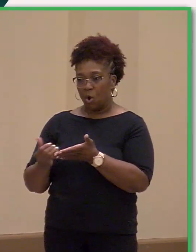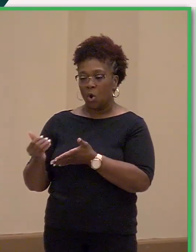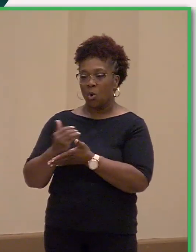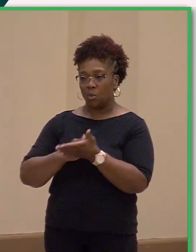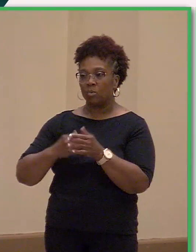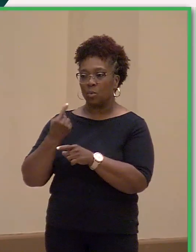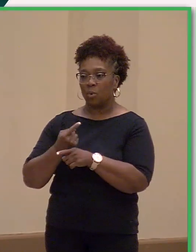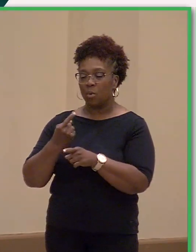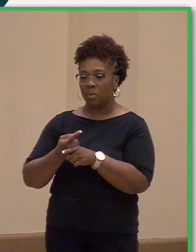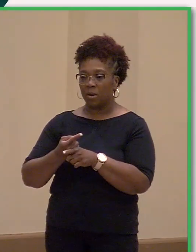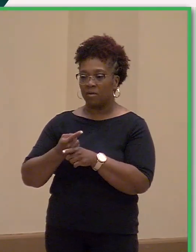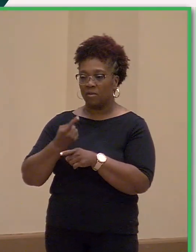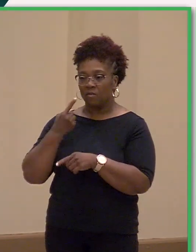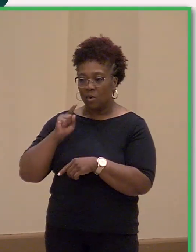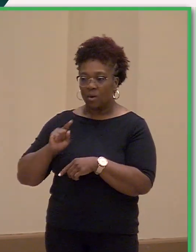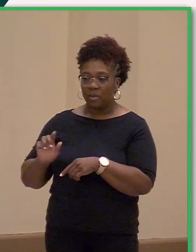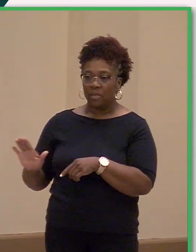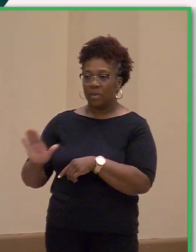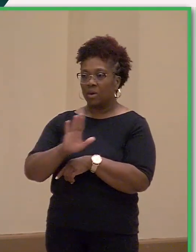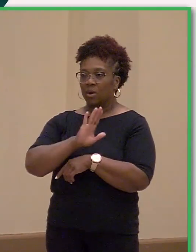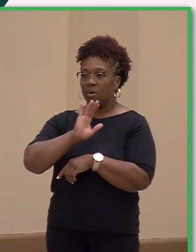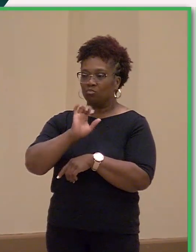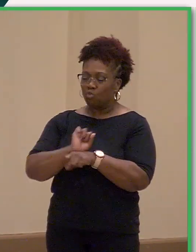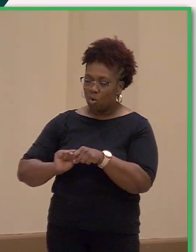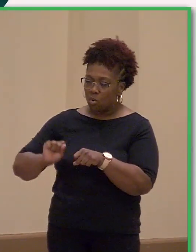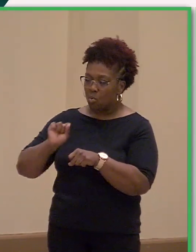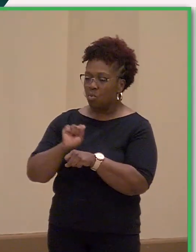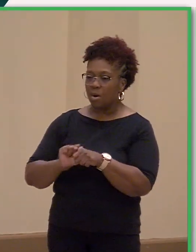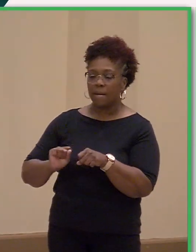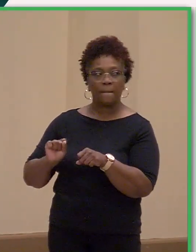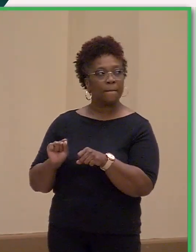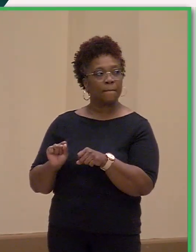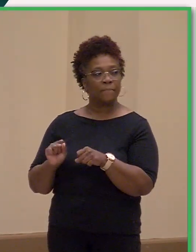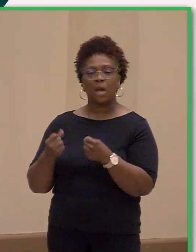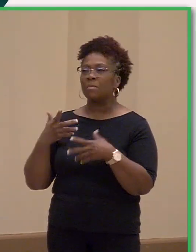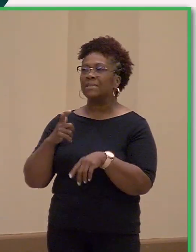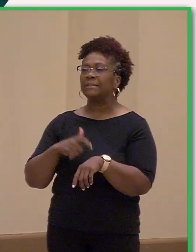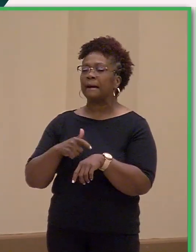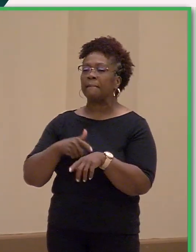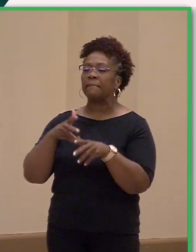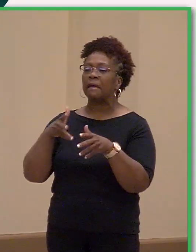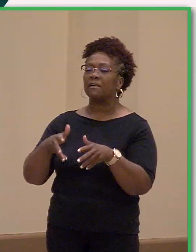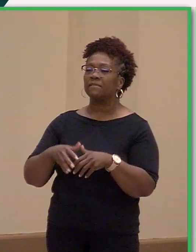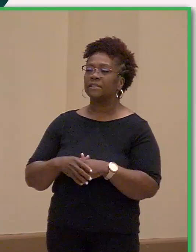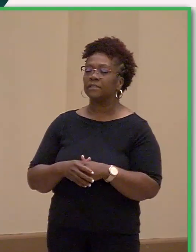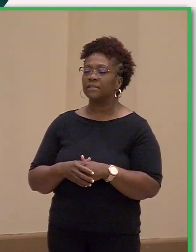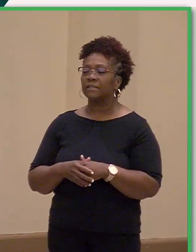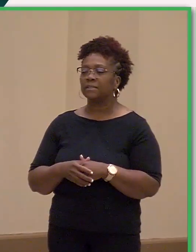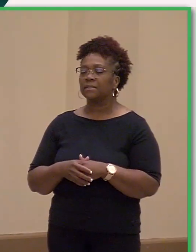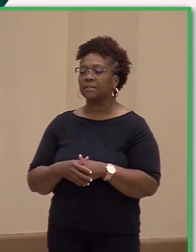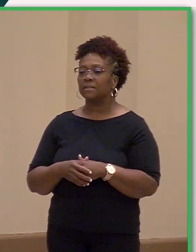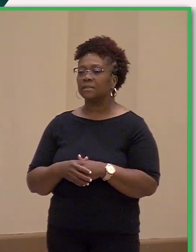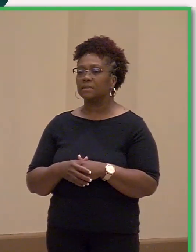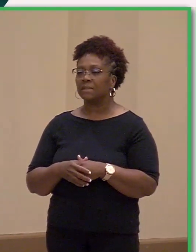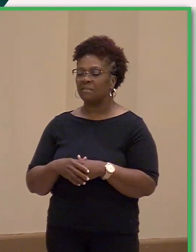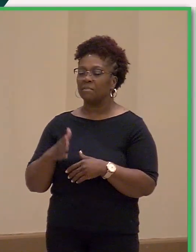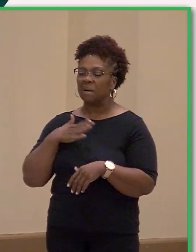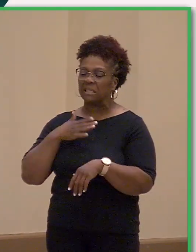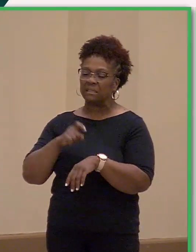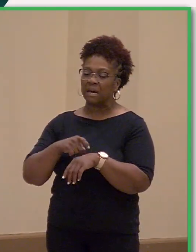compensation for their hard work. How much time do I have left? I yield the rest of my time.